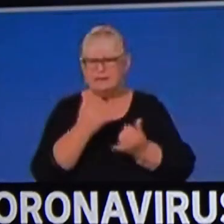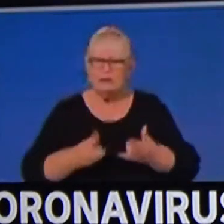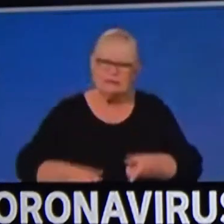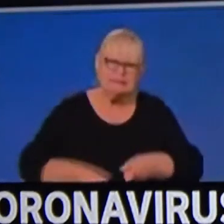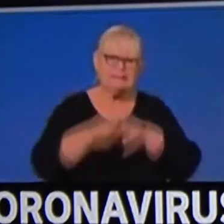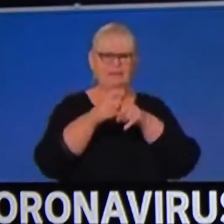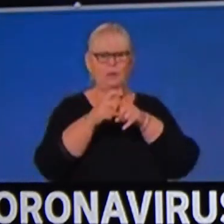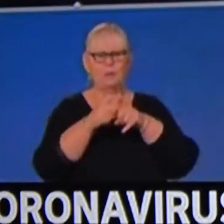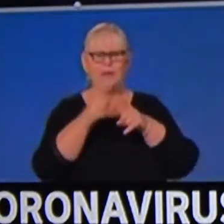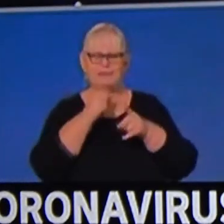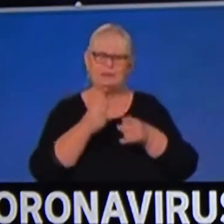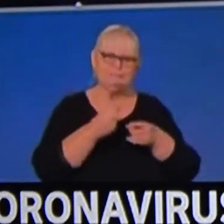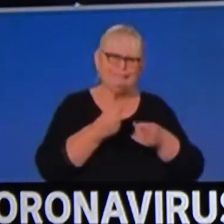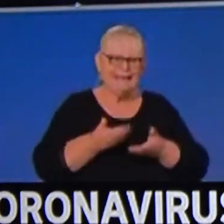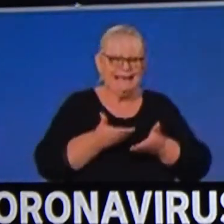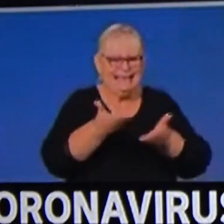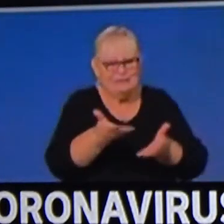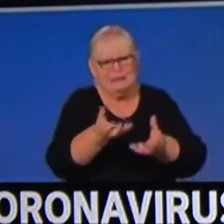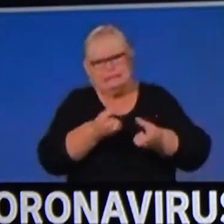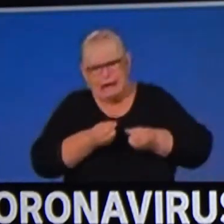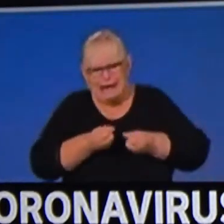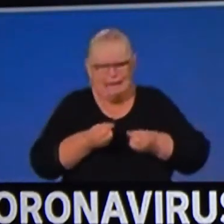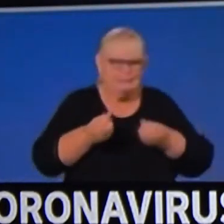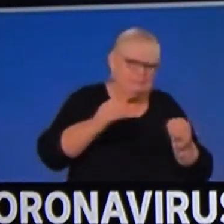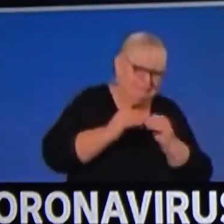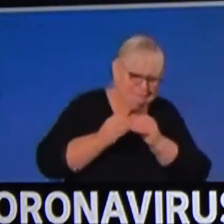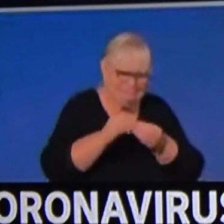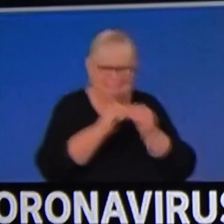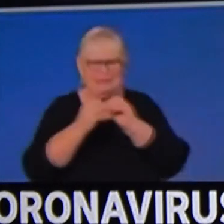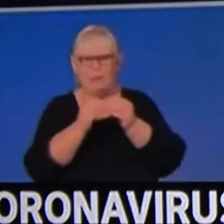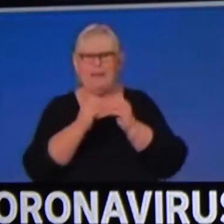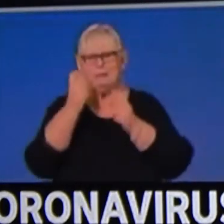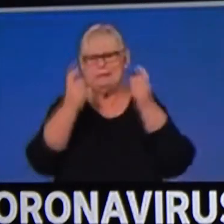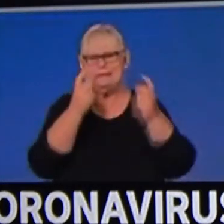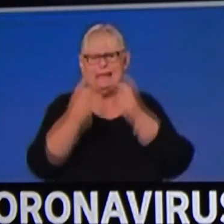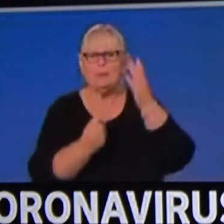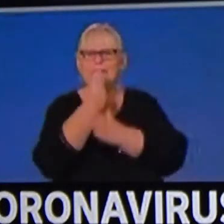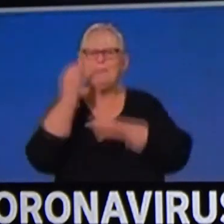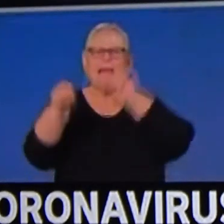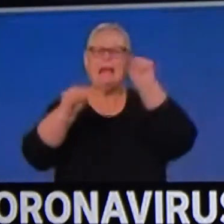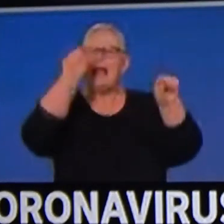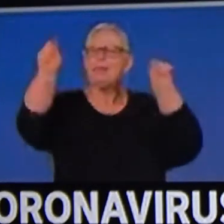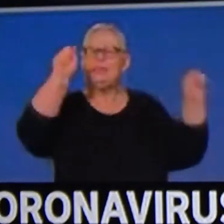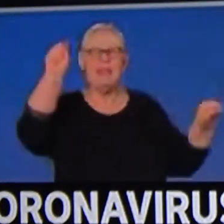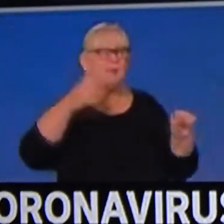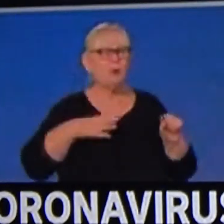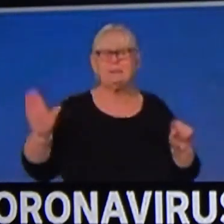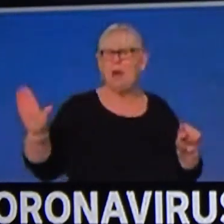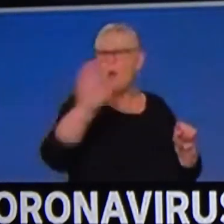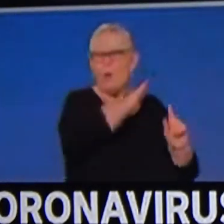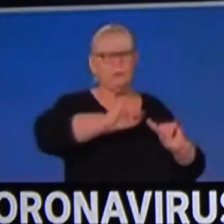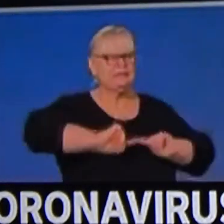considerations. There are a lot of trade-offs that have to be made, a lot of issues that have to be considered on the ground. Every state and territory has very